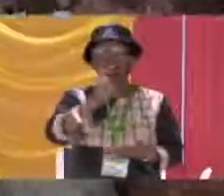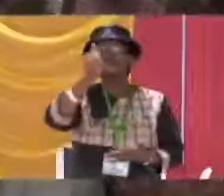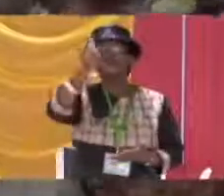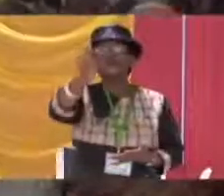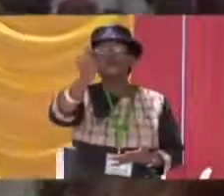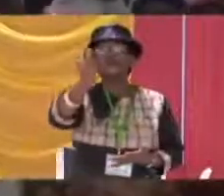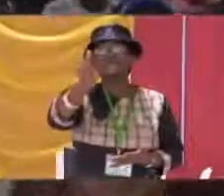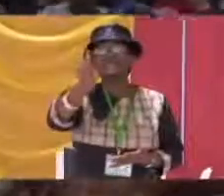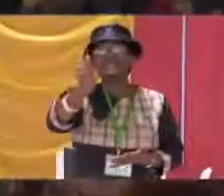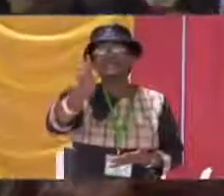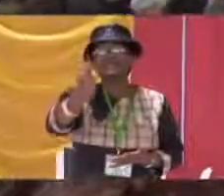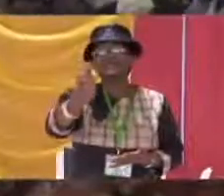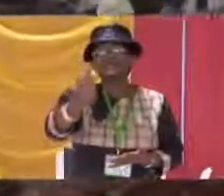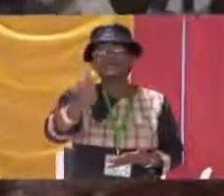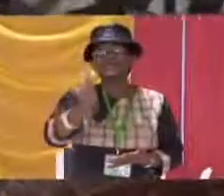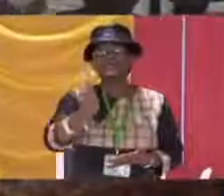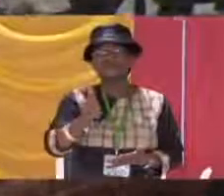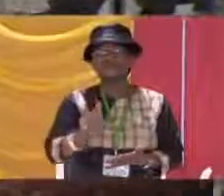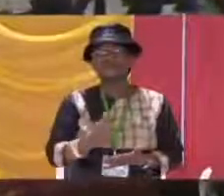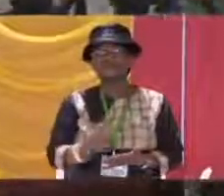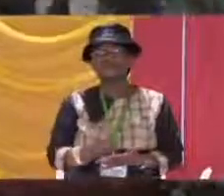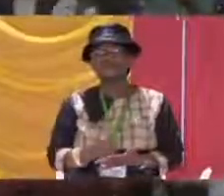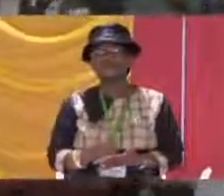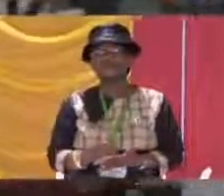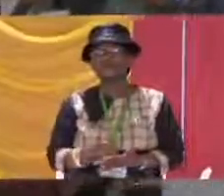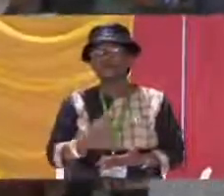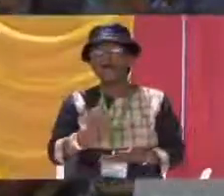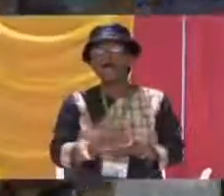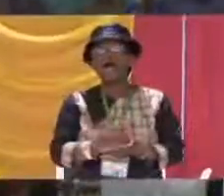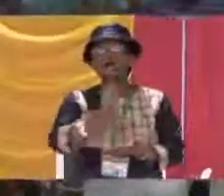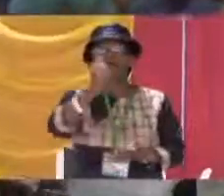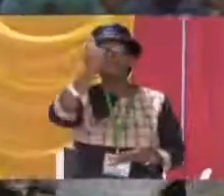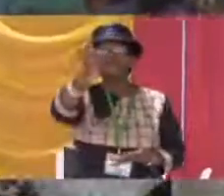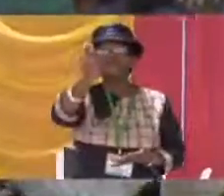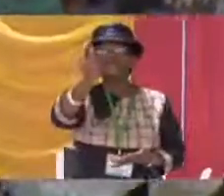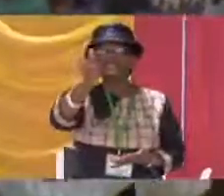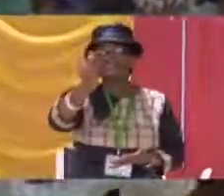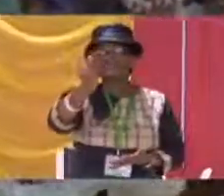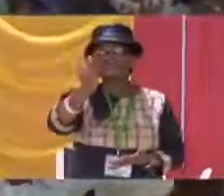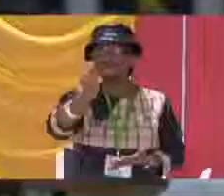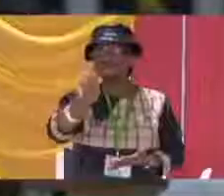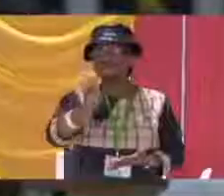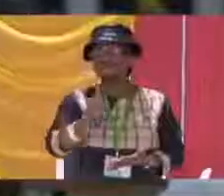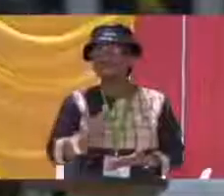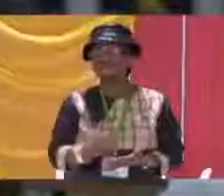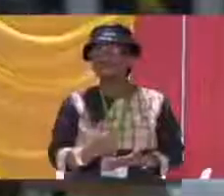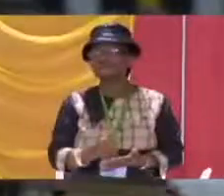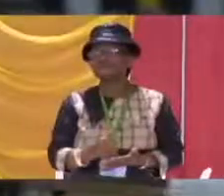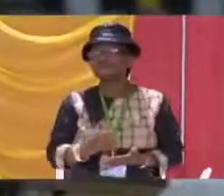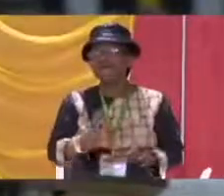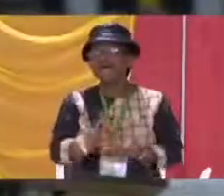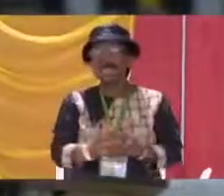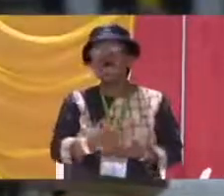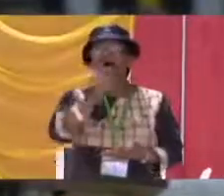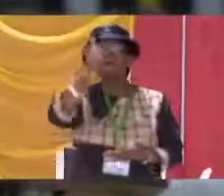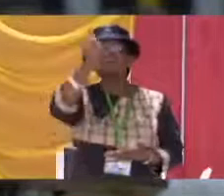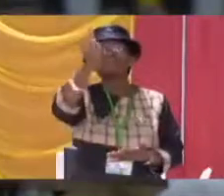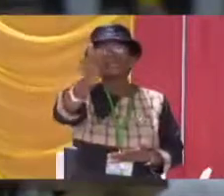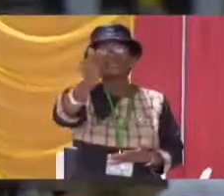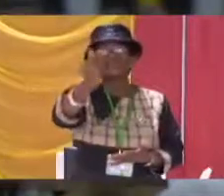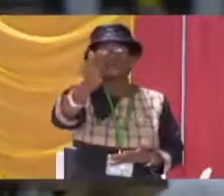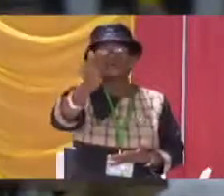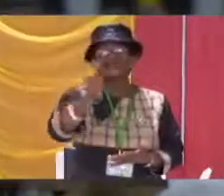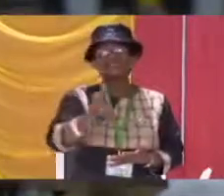o. Ọba tó ń gbọ́ àdúrà yín. Gbogbo wa la máa ṣe Jésù dópin.